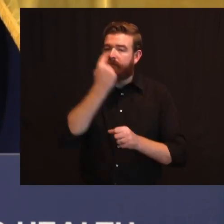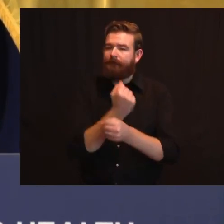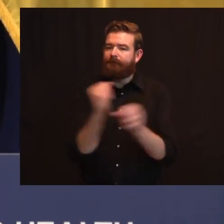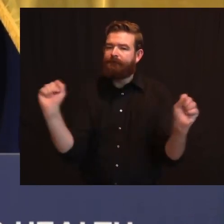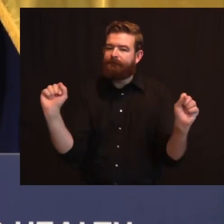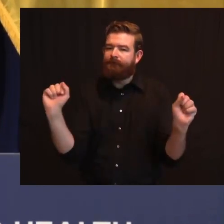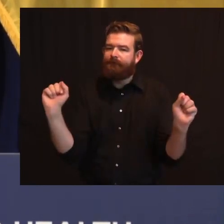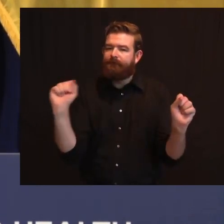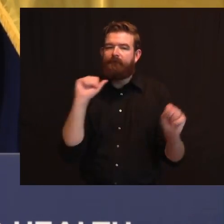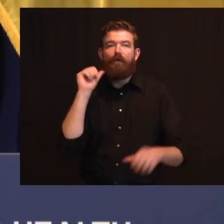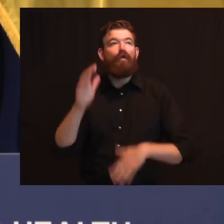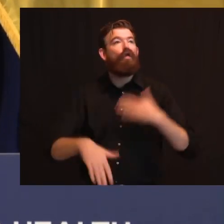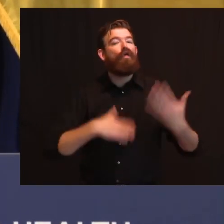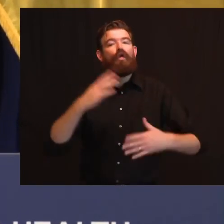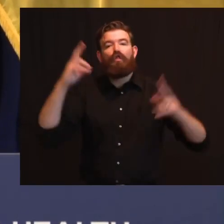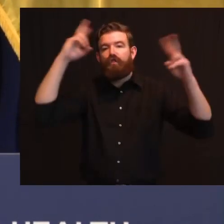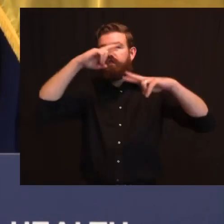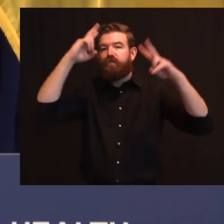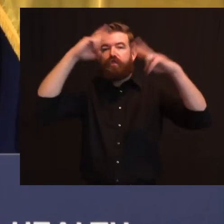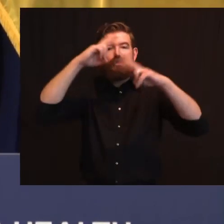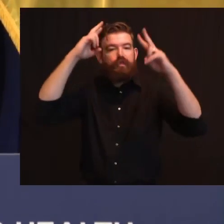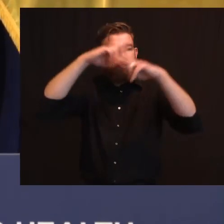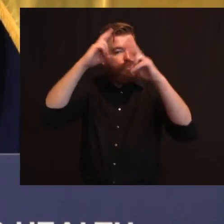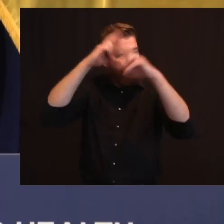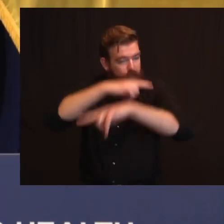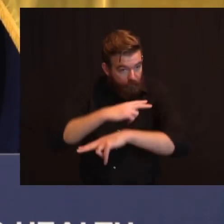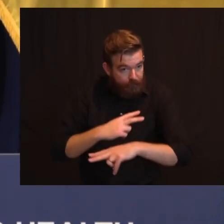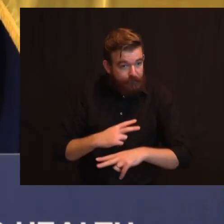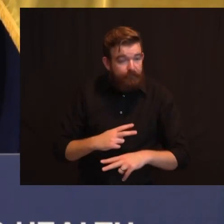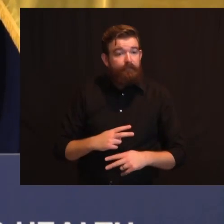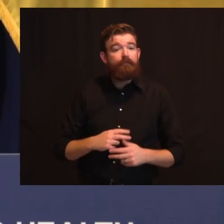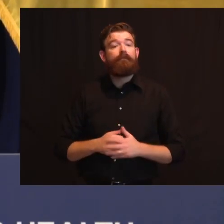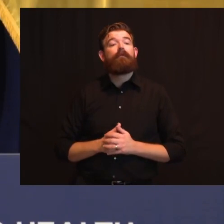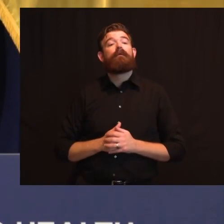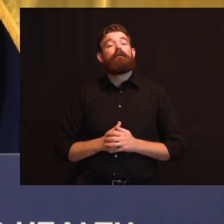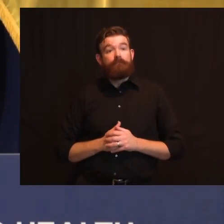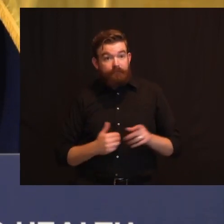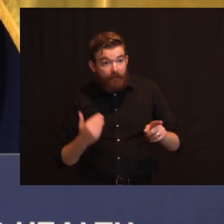distribution. We want that. But I also think we owe it to folks to be